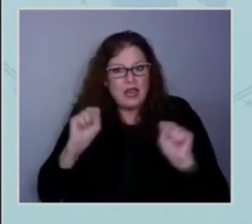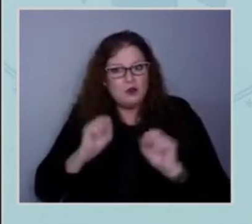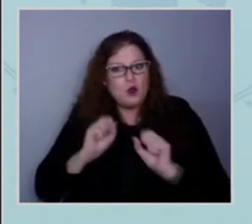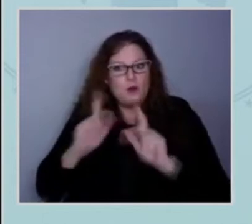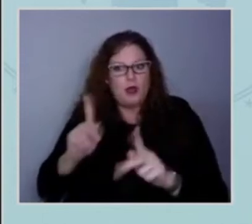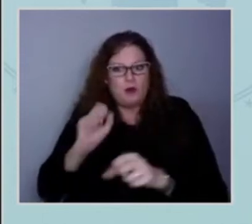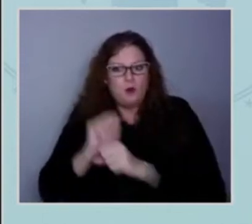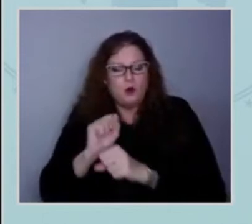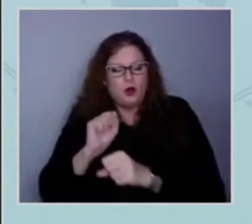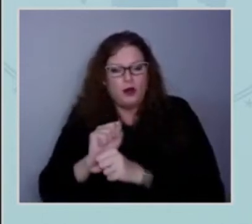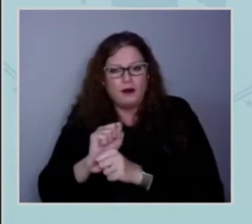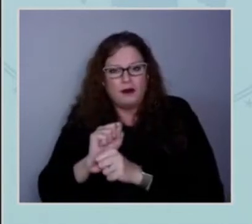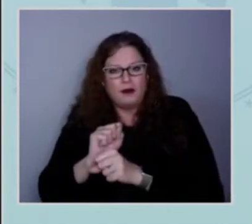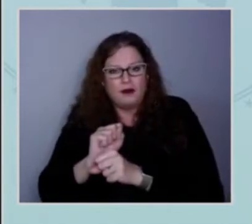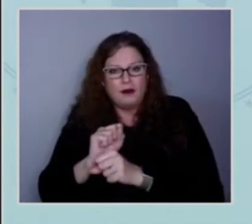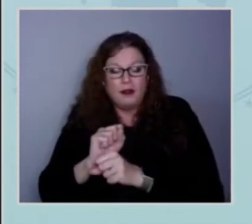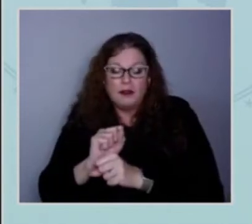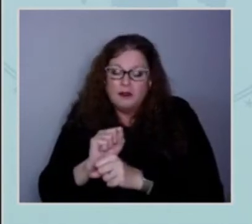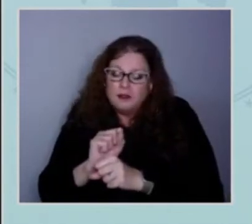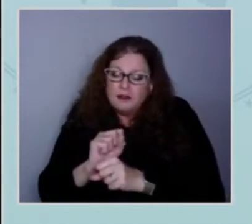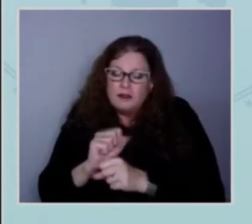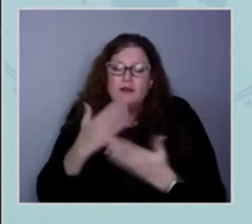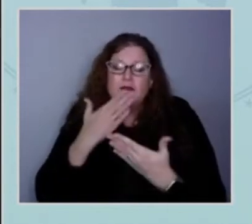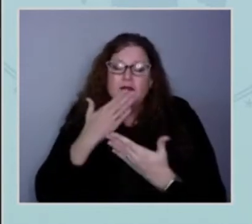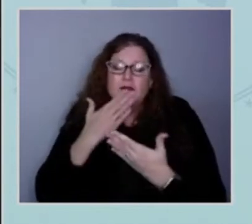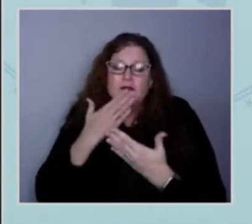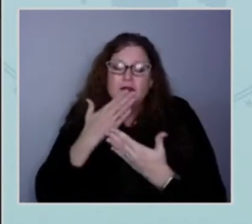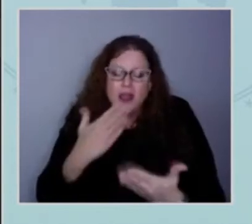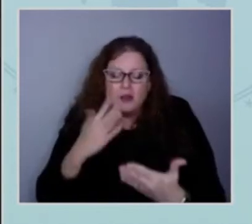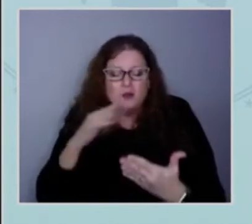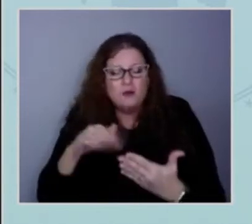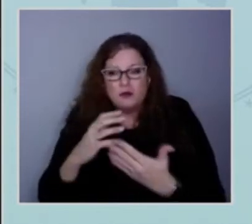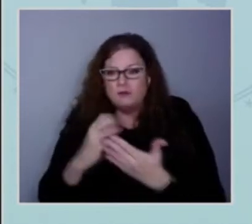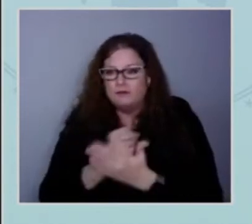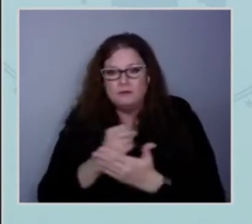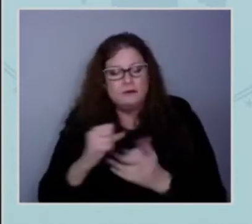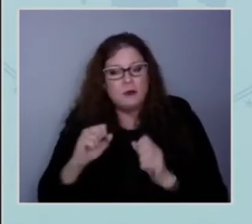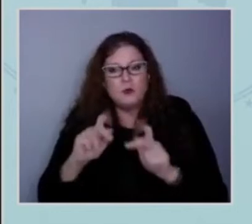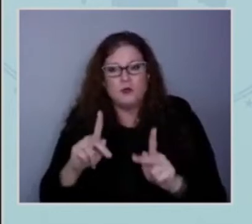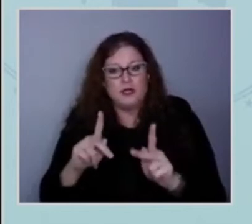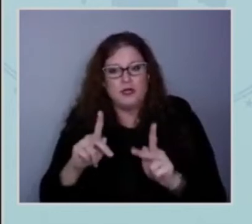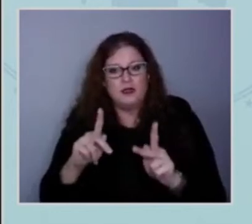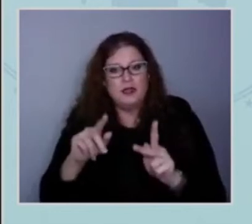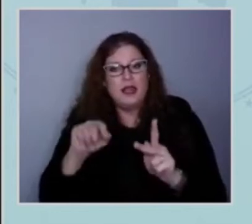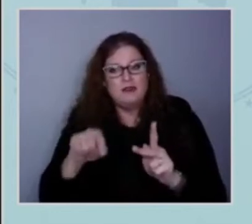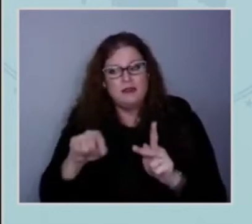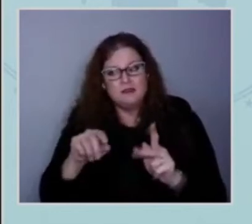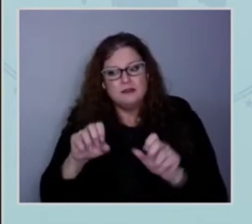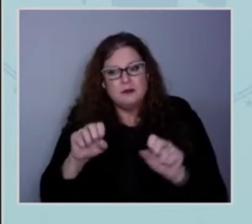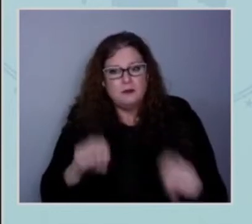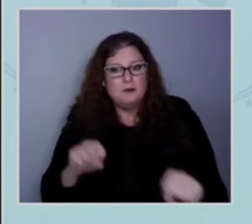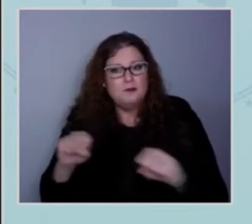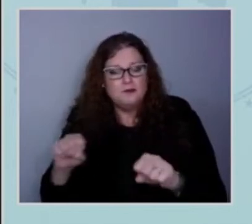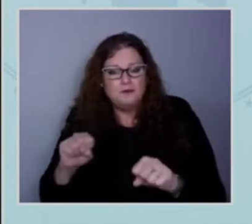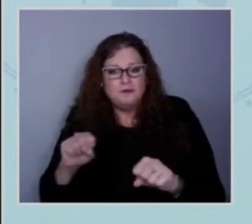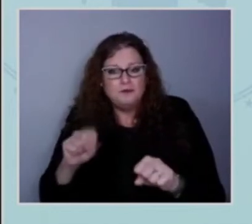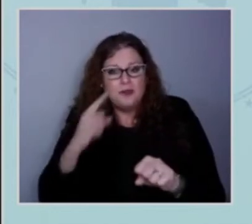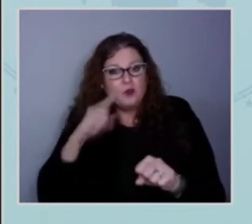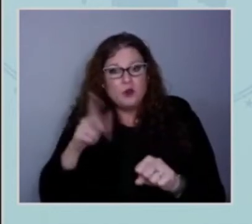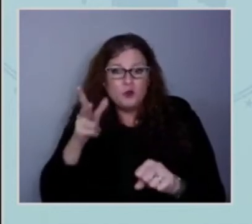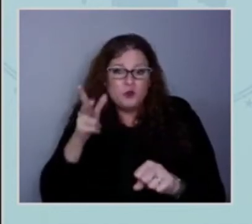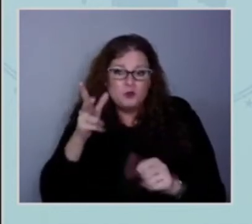jobs will be there once it is safe for us to go back. And I thank you for this